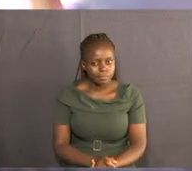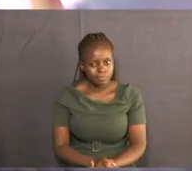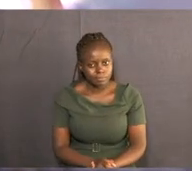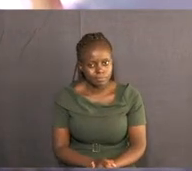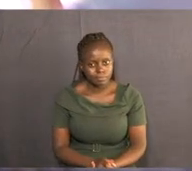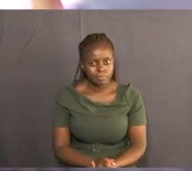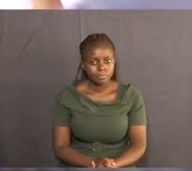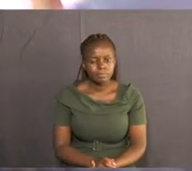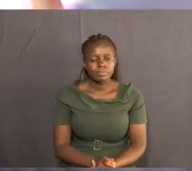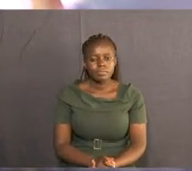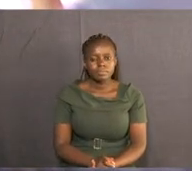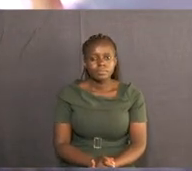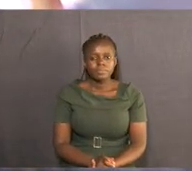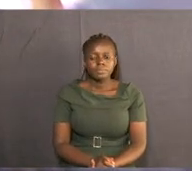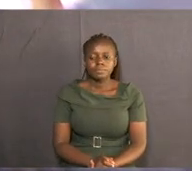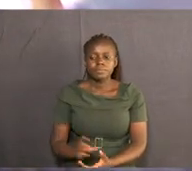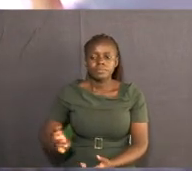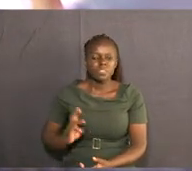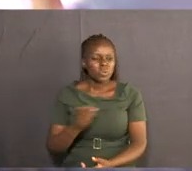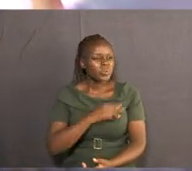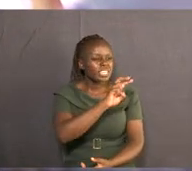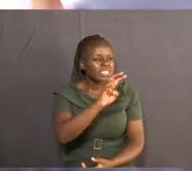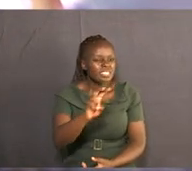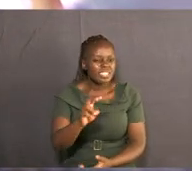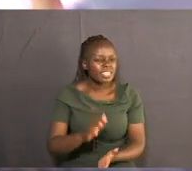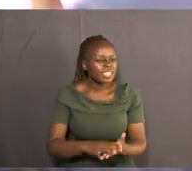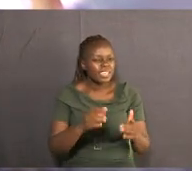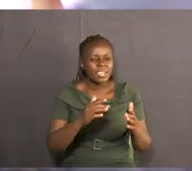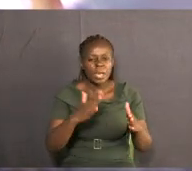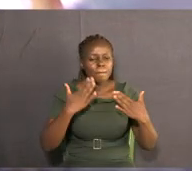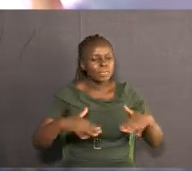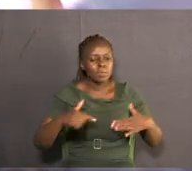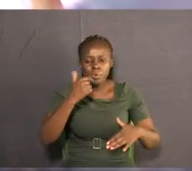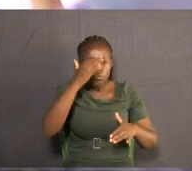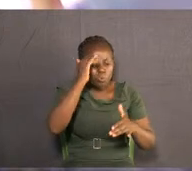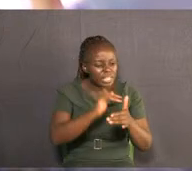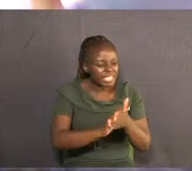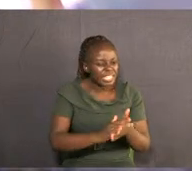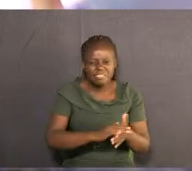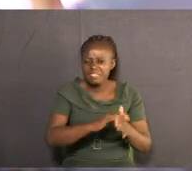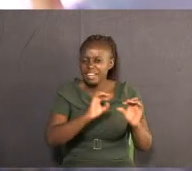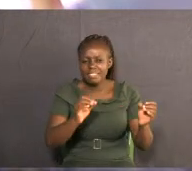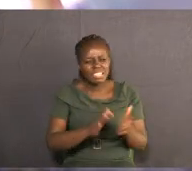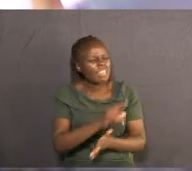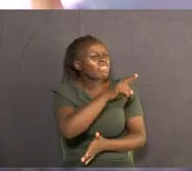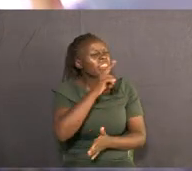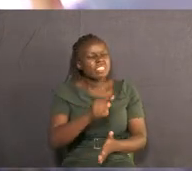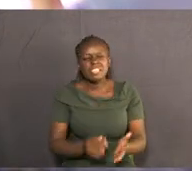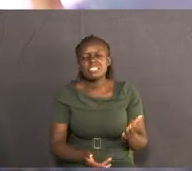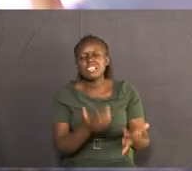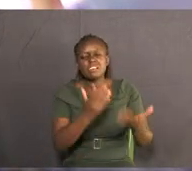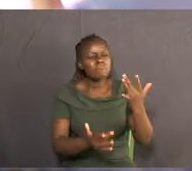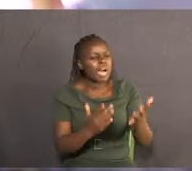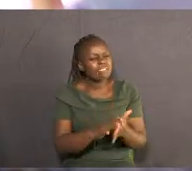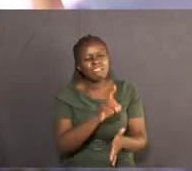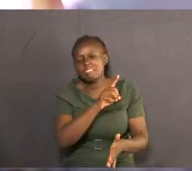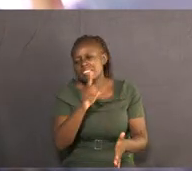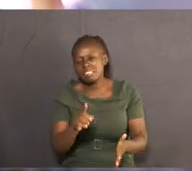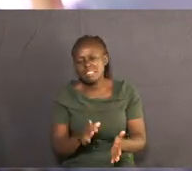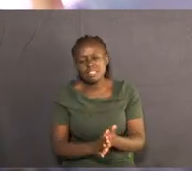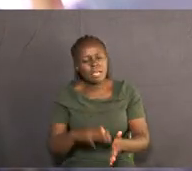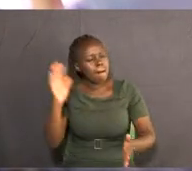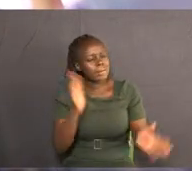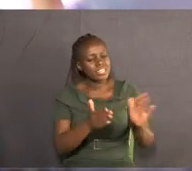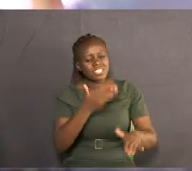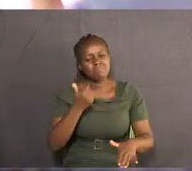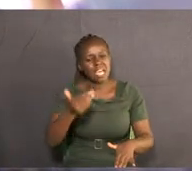at the unbelievers in a way that they deserve hell and they deserve the wrath of God, but we are convincing them and we are telling them of